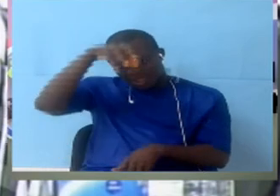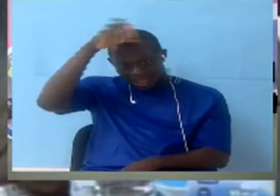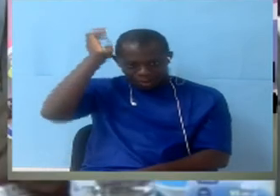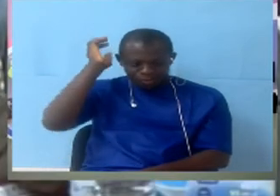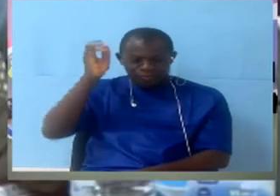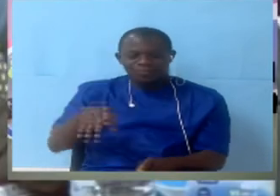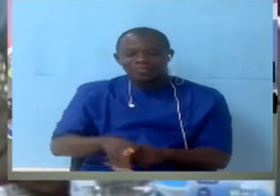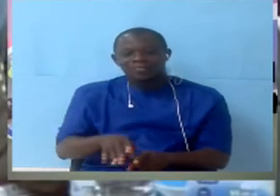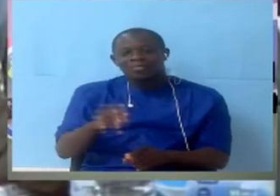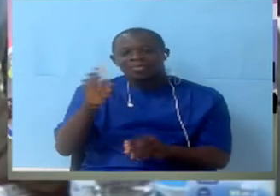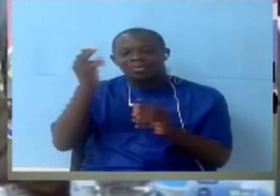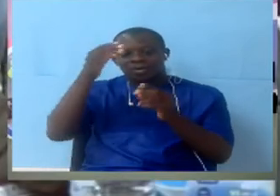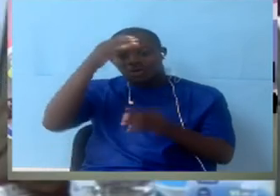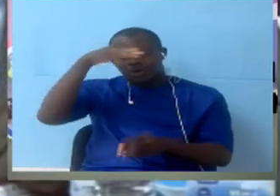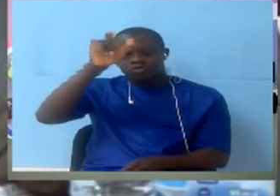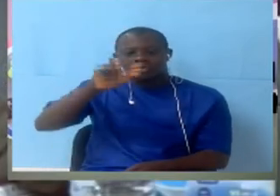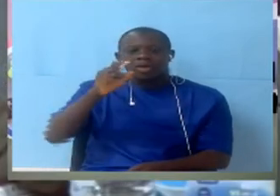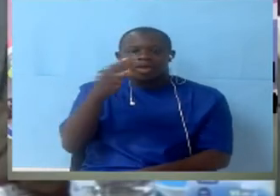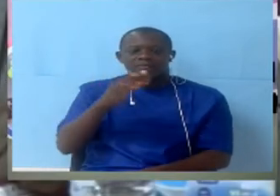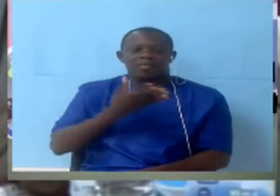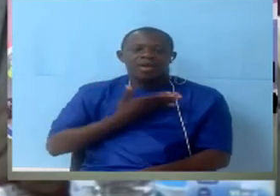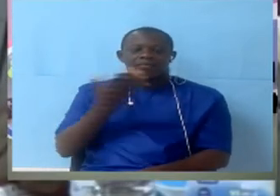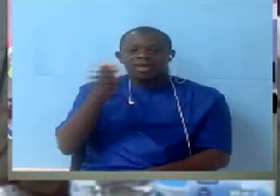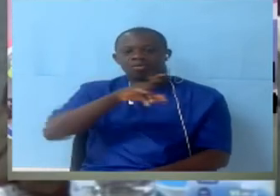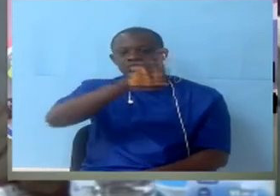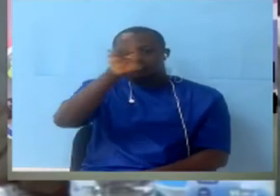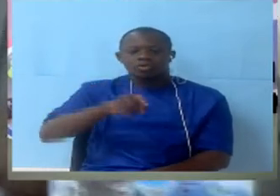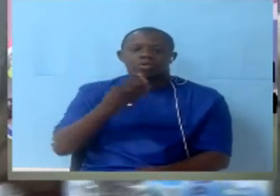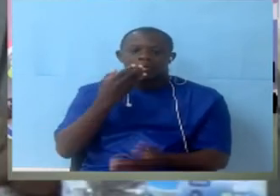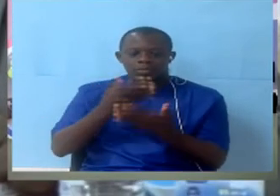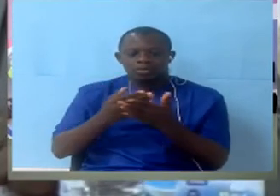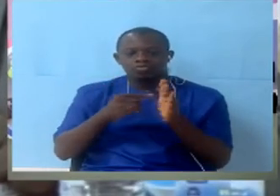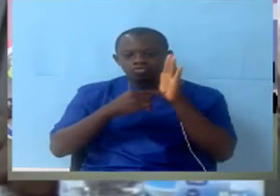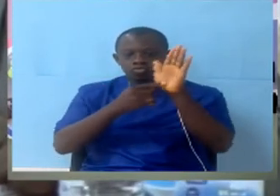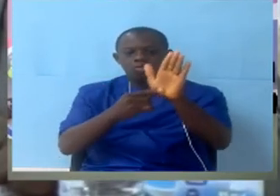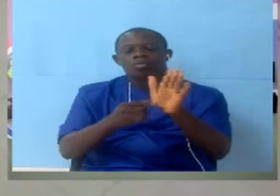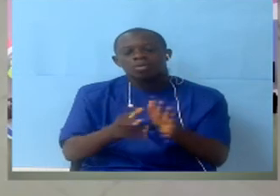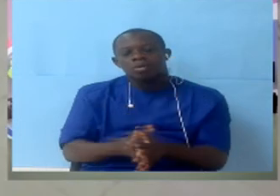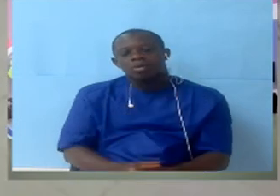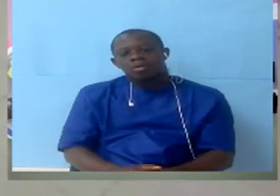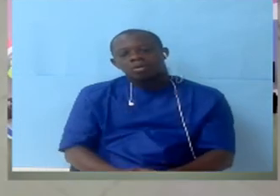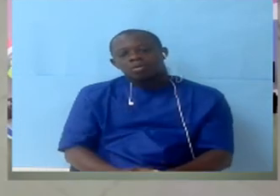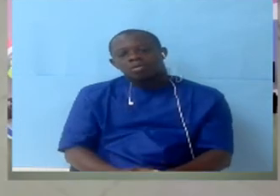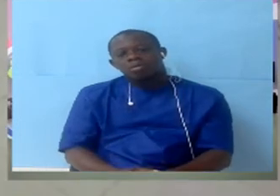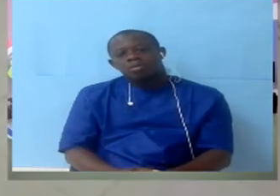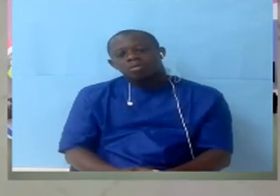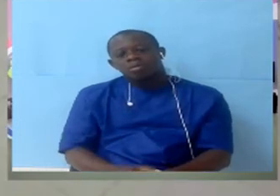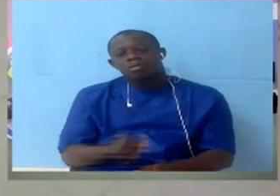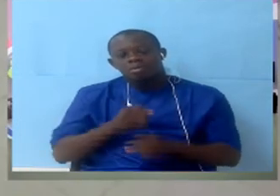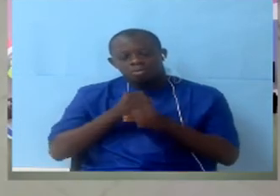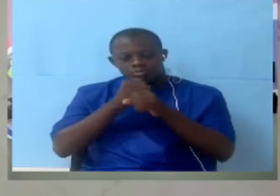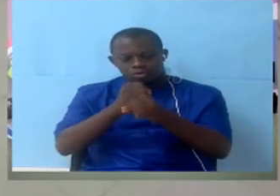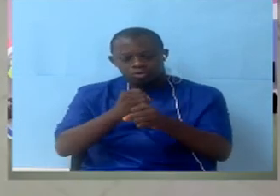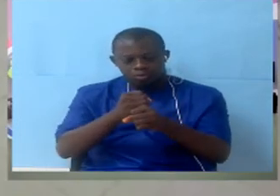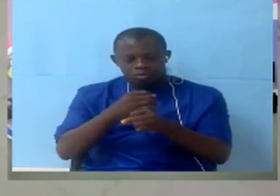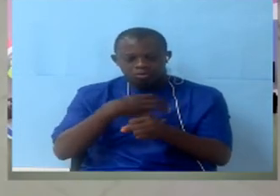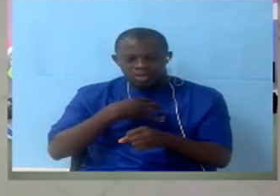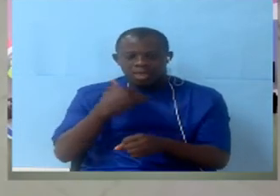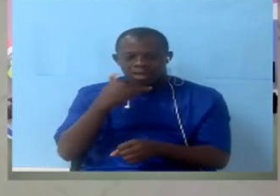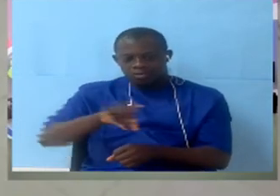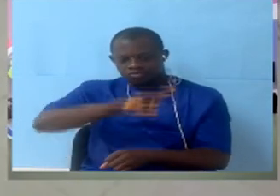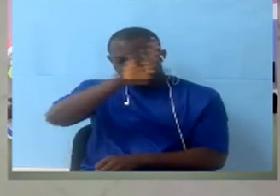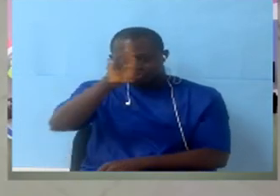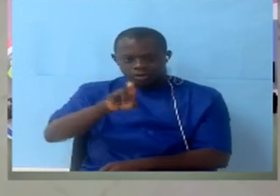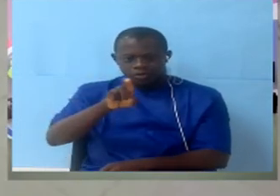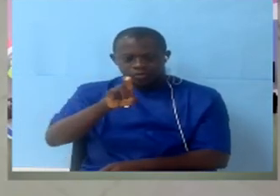Commissioners, if you have any questions, please indicate. Commissioner, ninga dramomo ni ninkaro zoro isaitani sedo la. Bishop, you have the floor, please. Commissioner, Bishop